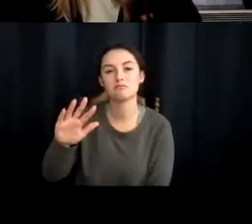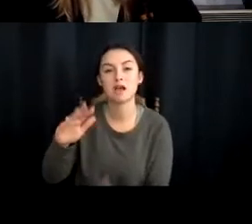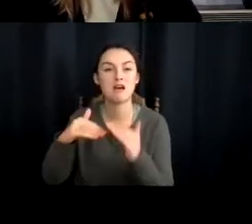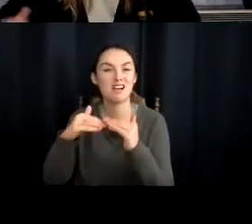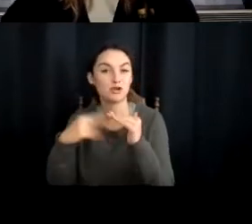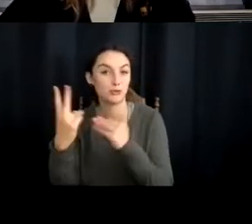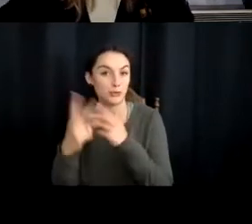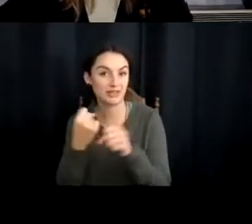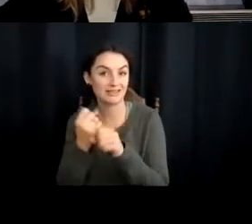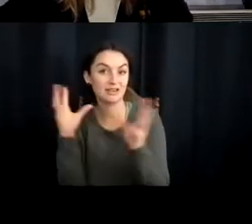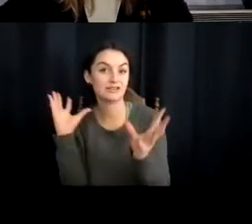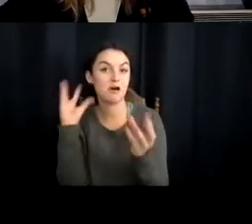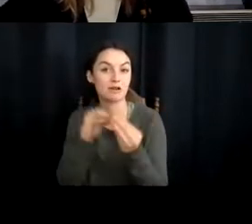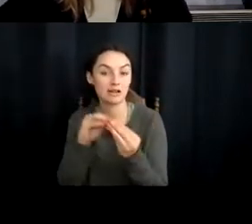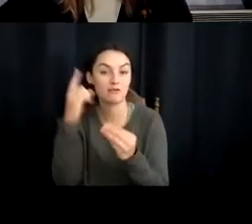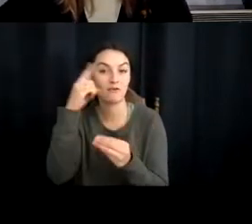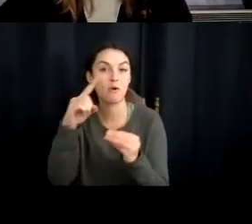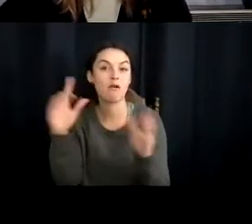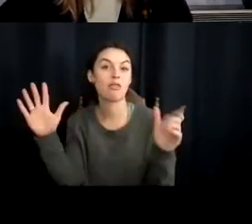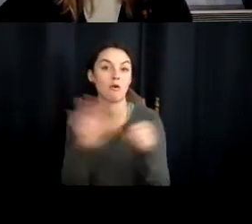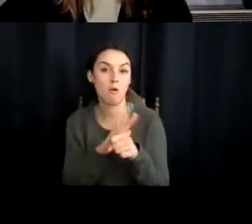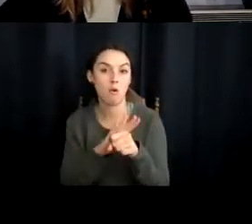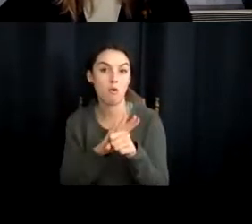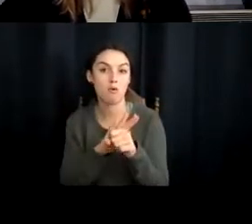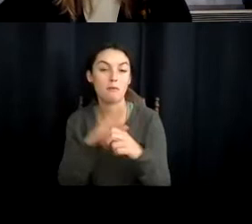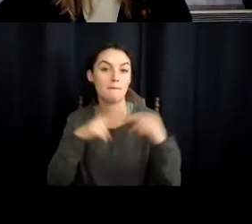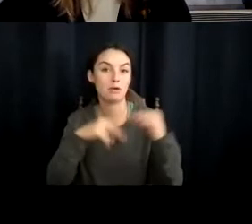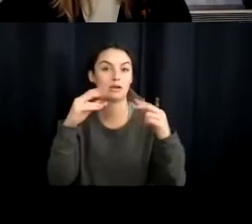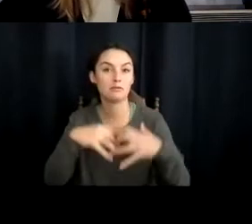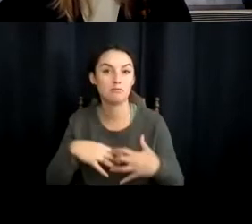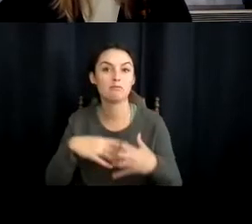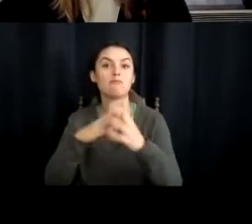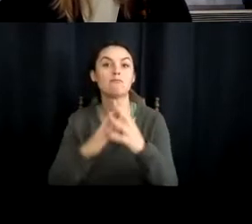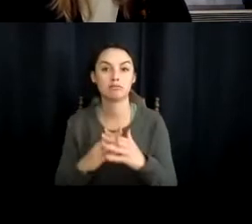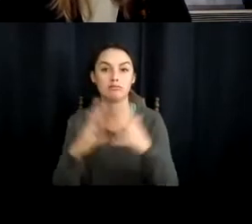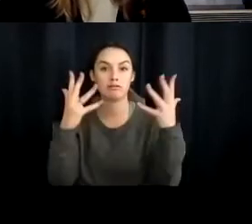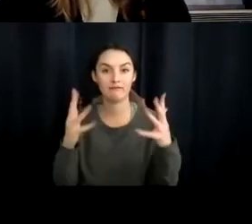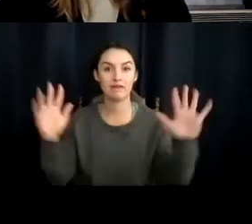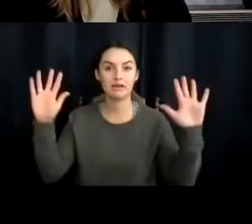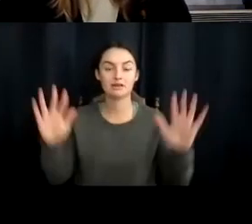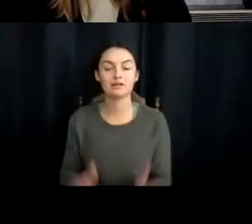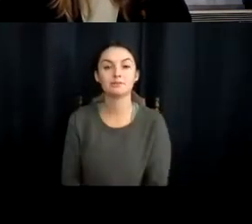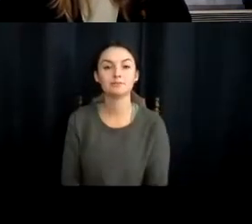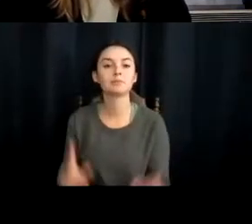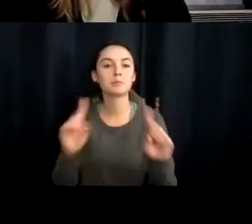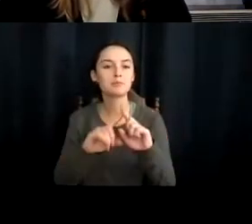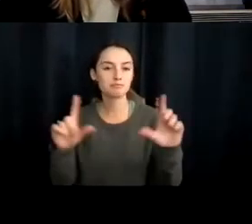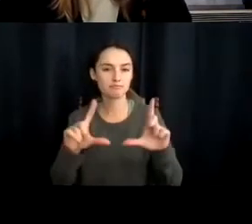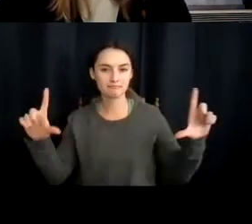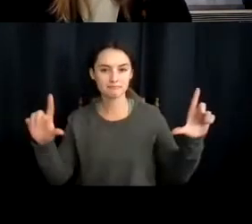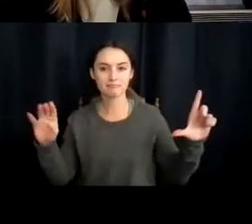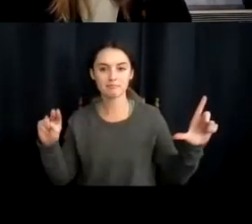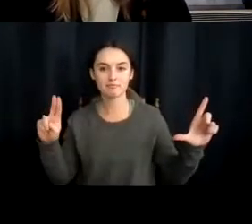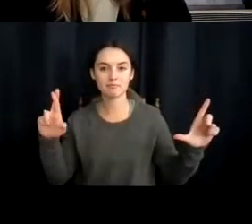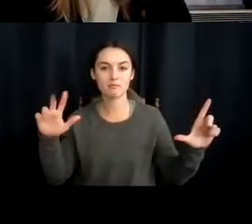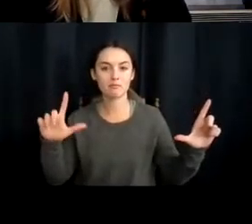years total for this whole building to be constructed. But the murals, I'm not sure specifically. I